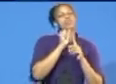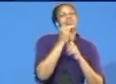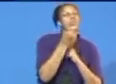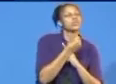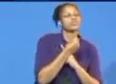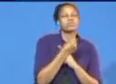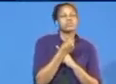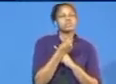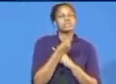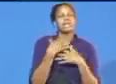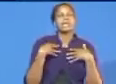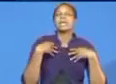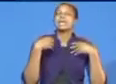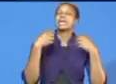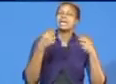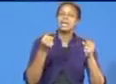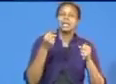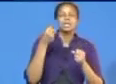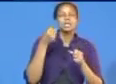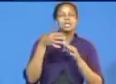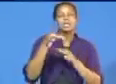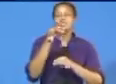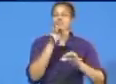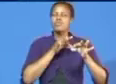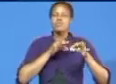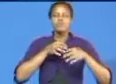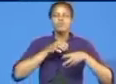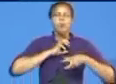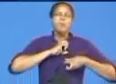healing for our brokenness.